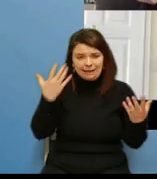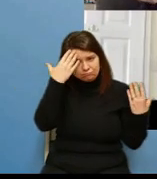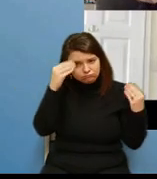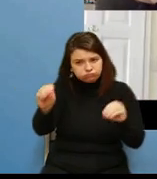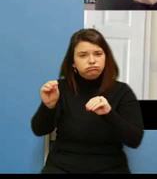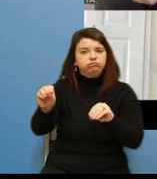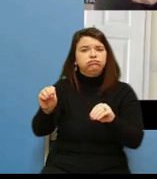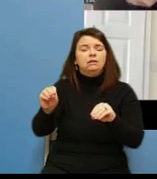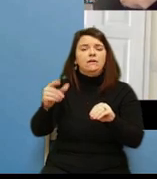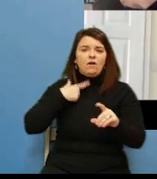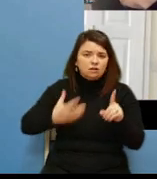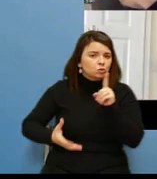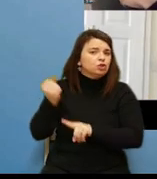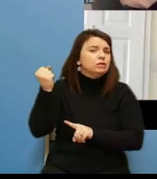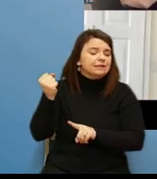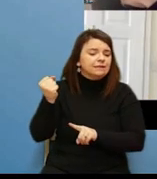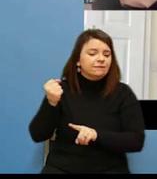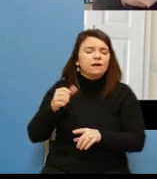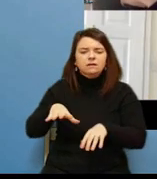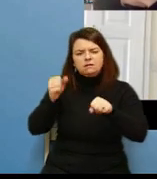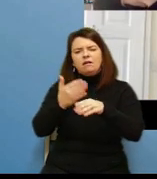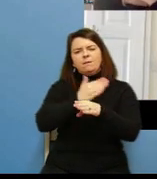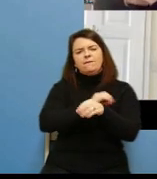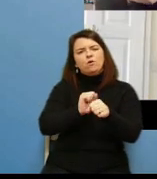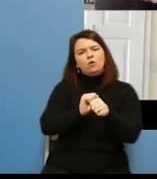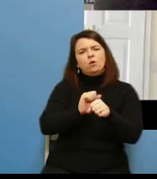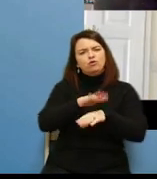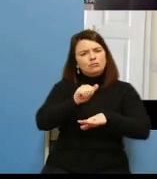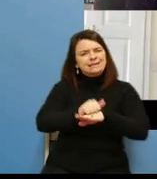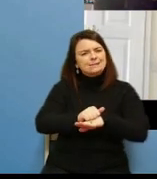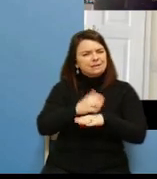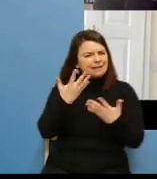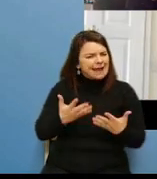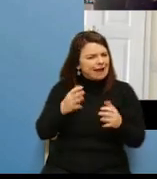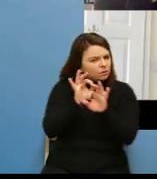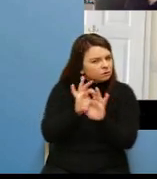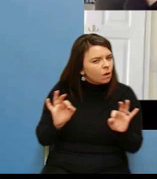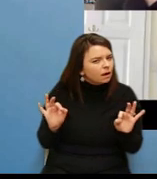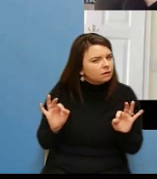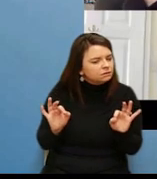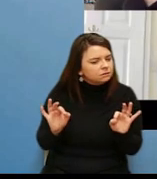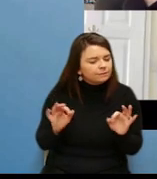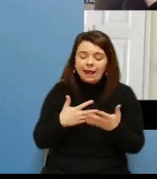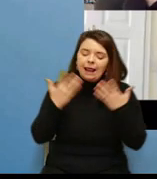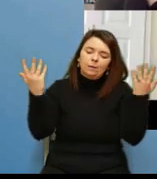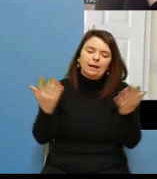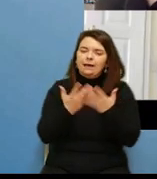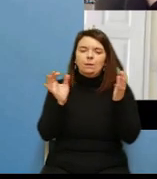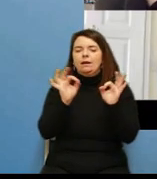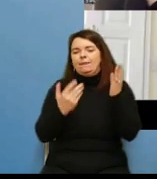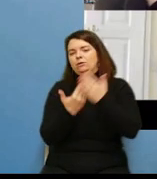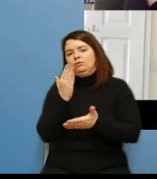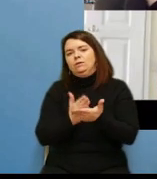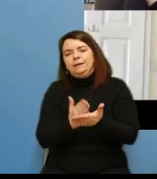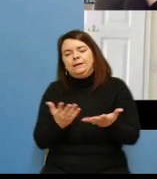communication and education task, I think, to do, which was started well before Christmas, but that's gone very quiet. I don't